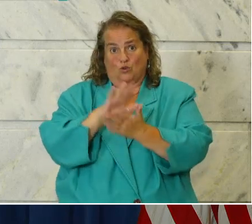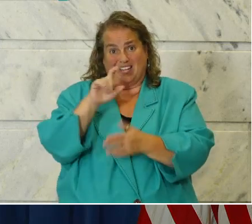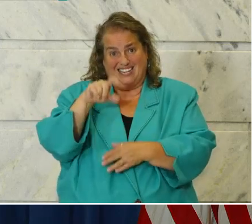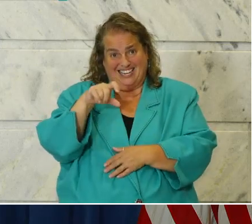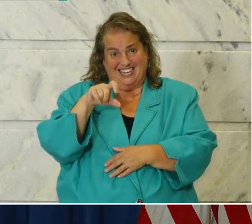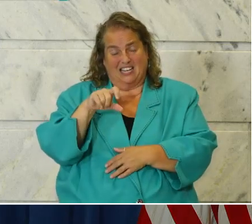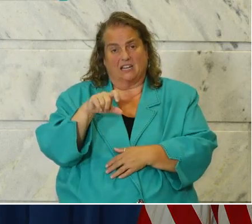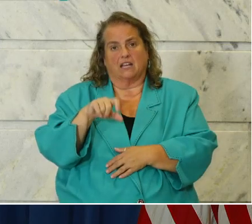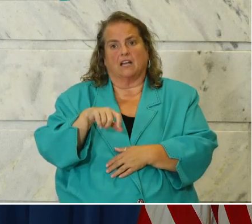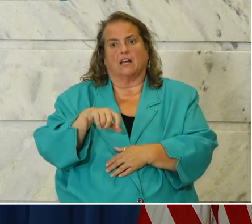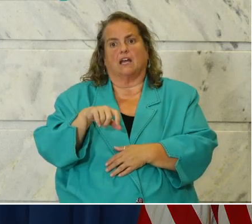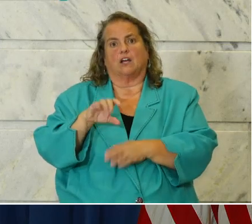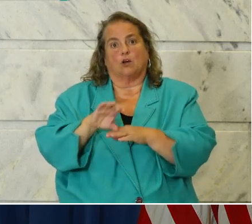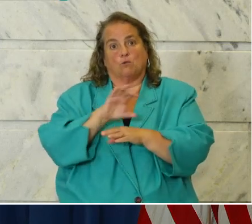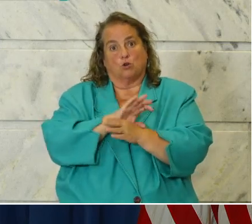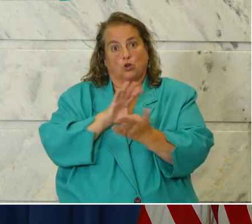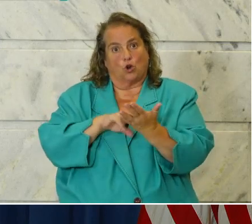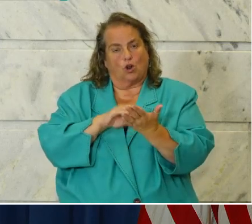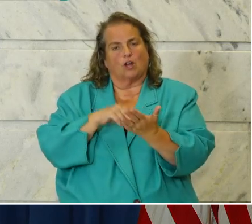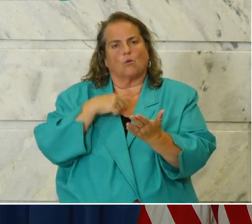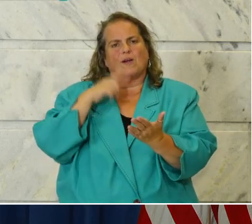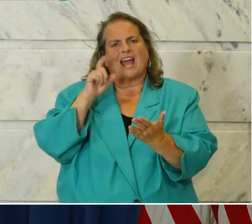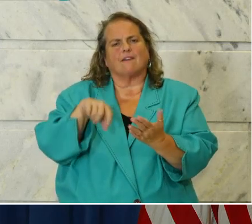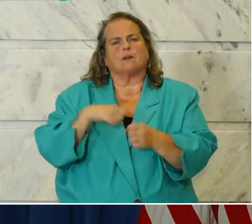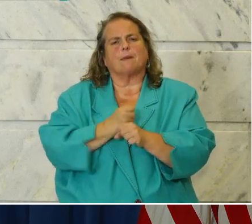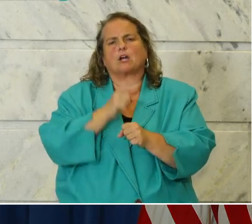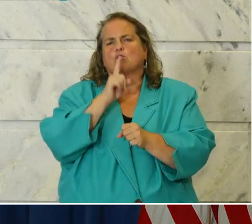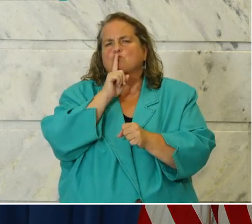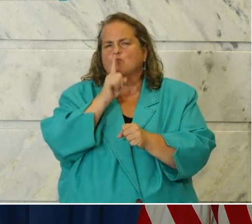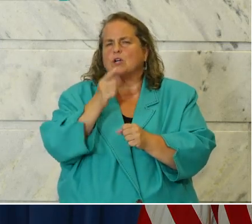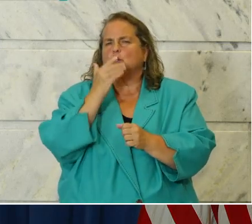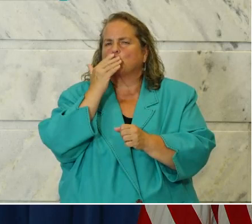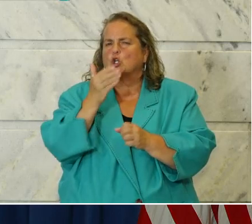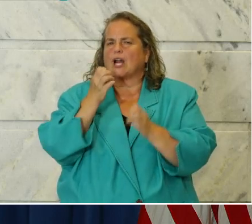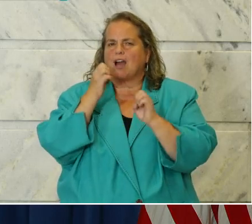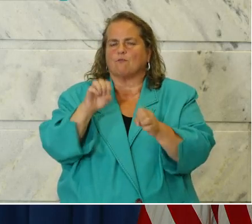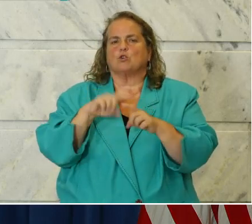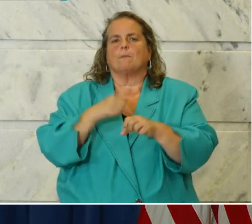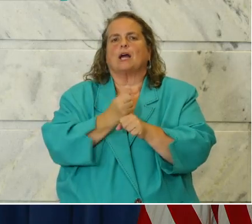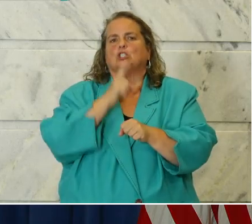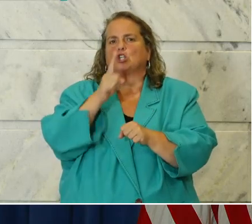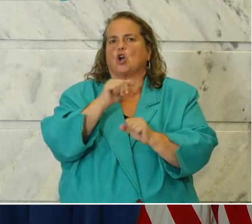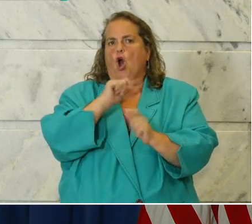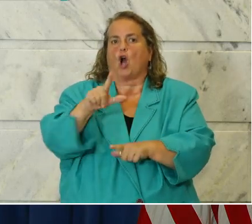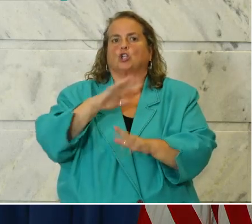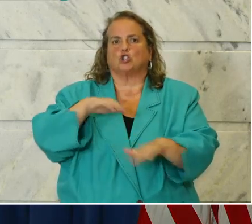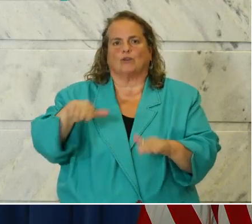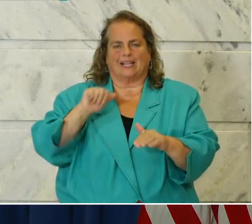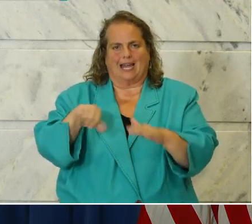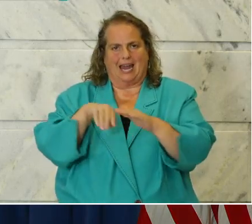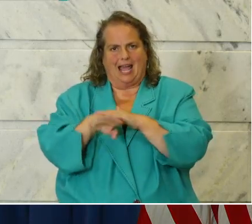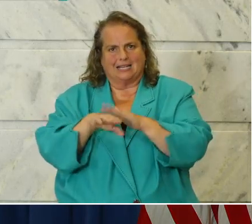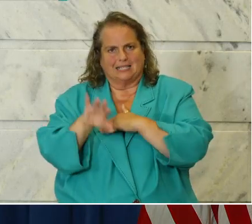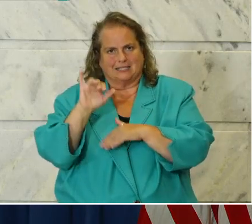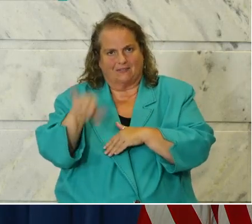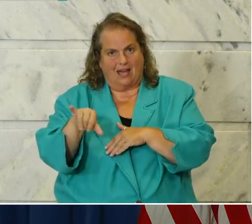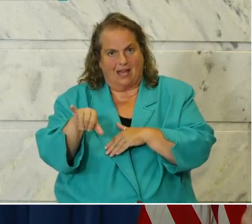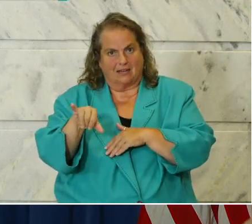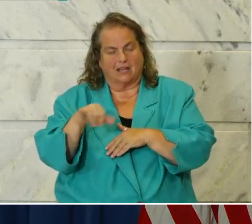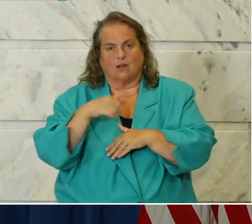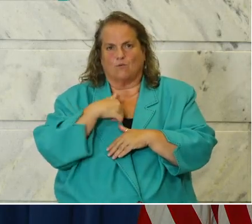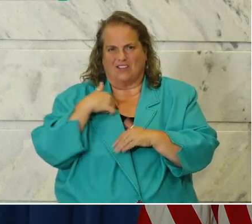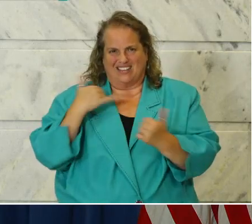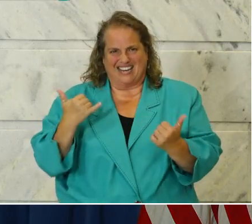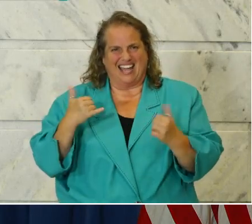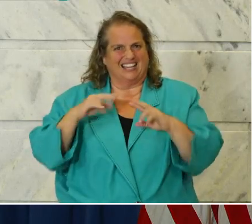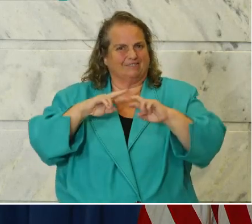we've got to make a real effort to make sure every child can access it. And we're looking at different opportunities there right now and want to work with the districts on that. Places where there's